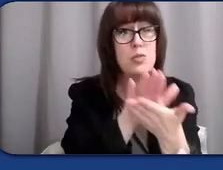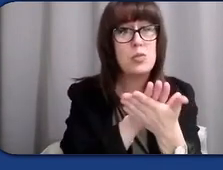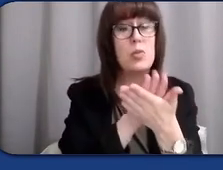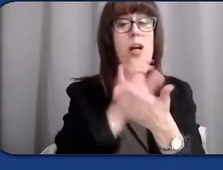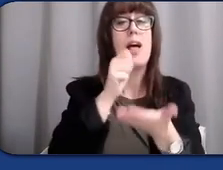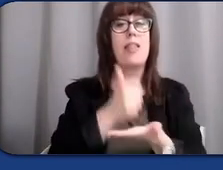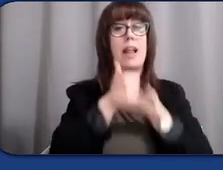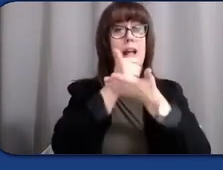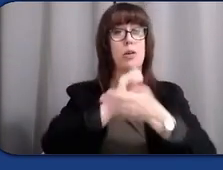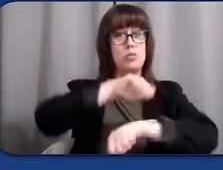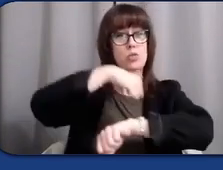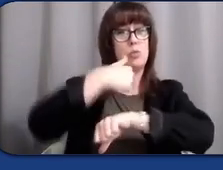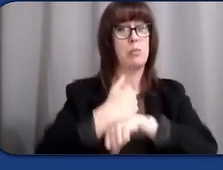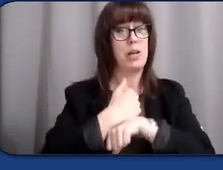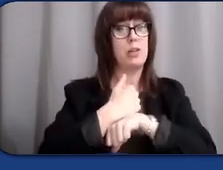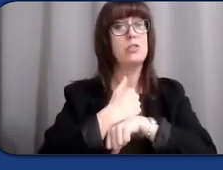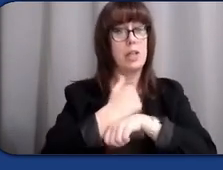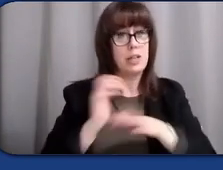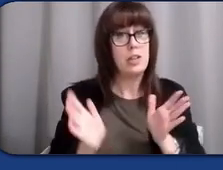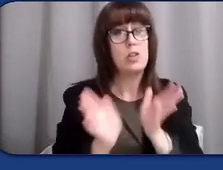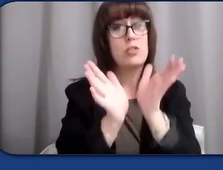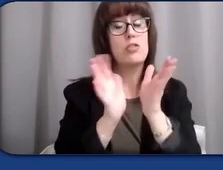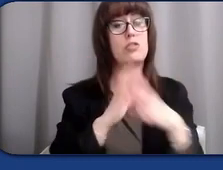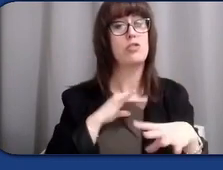trust based on